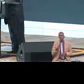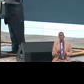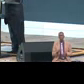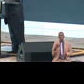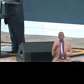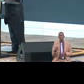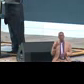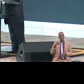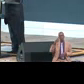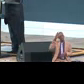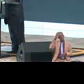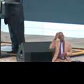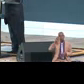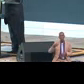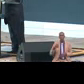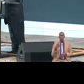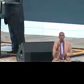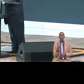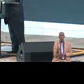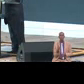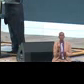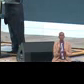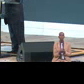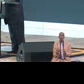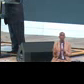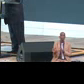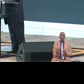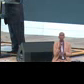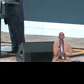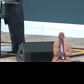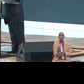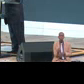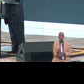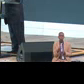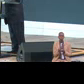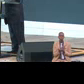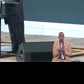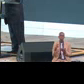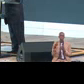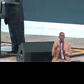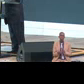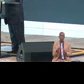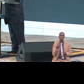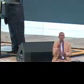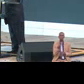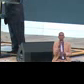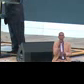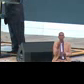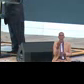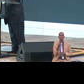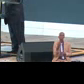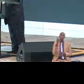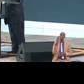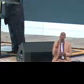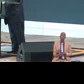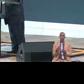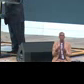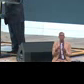the devil. Whosoever doeth not righteousness is not of